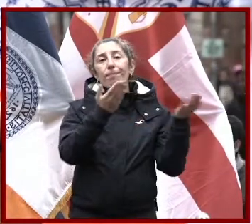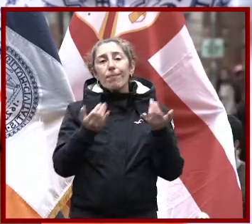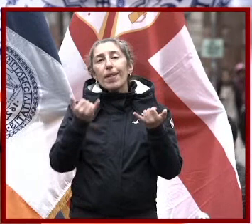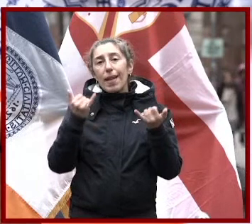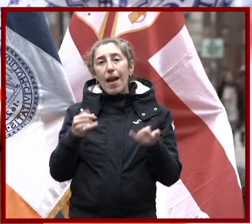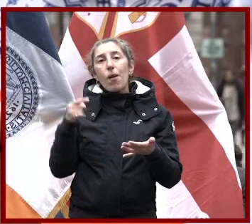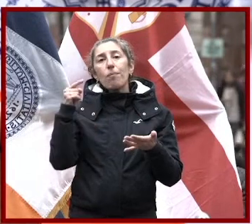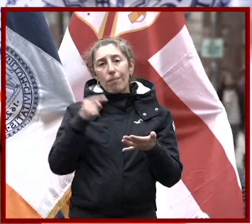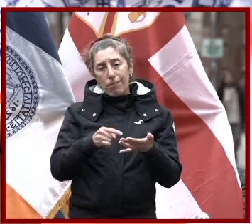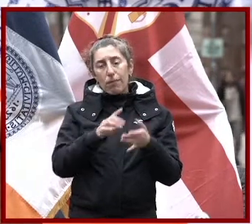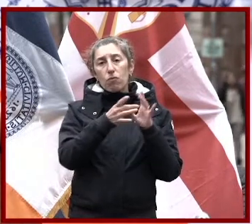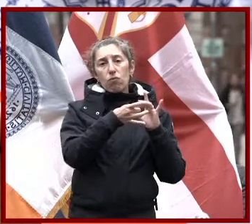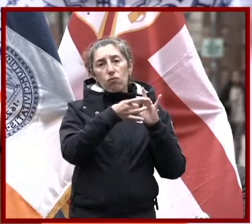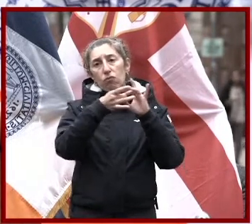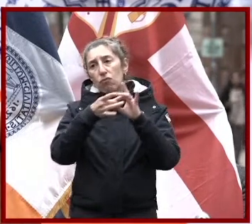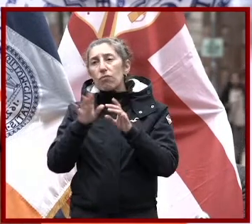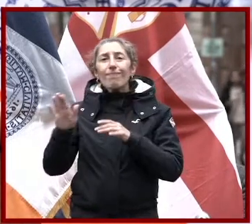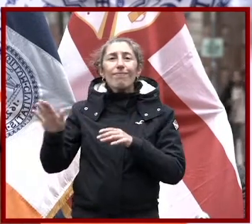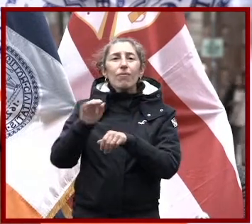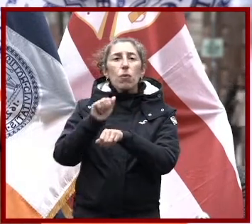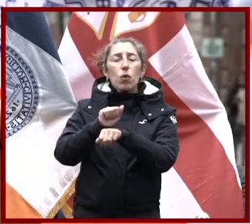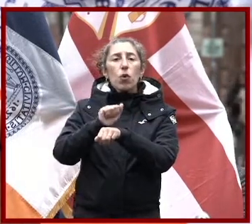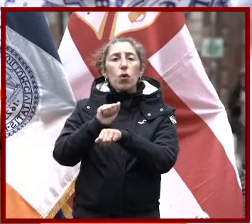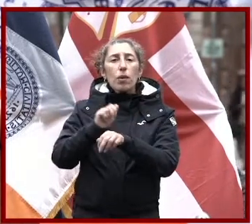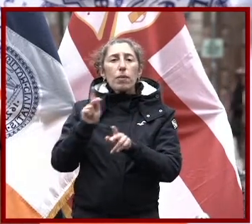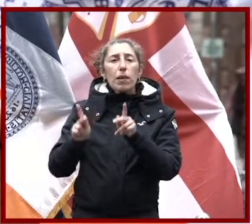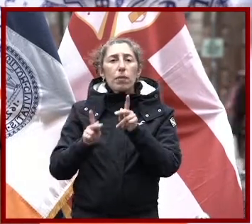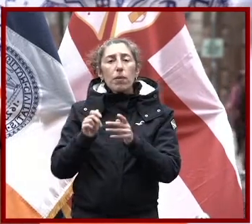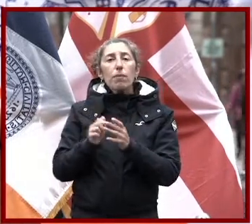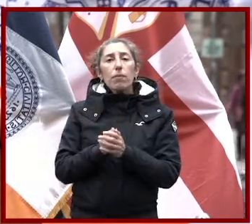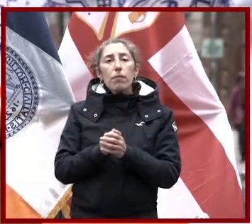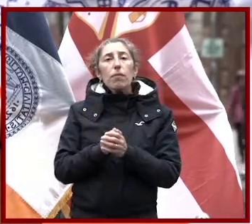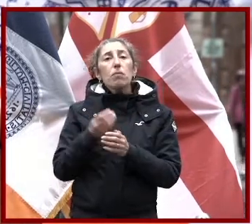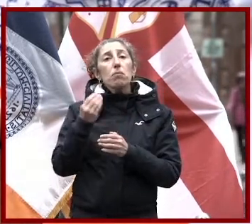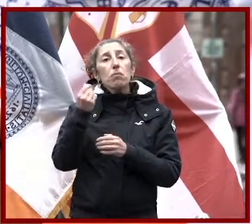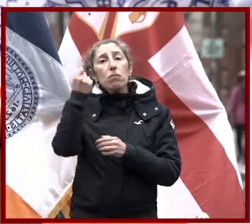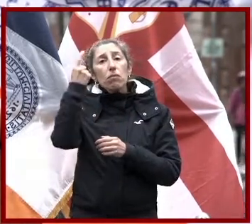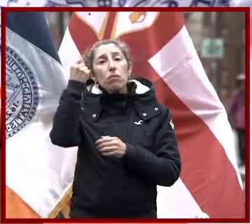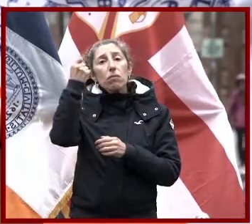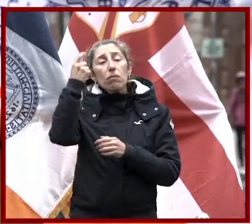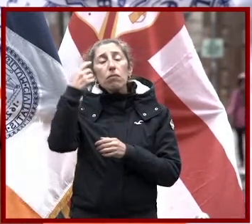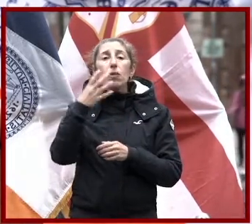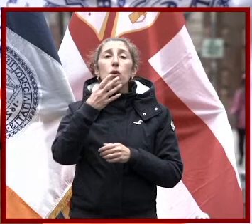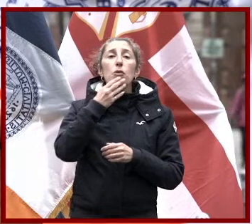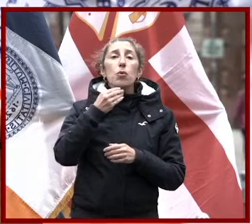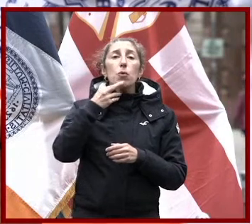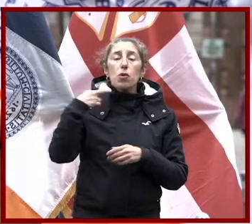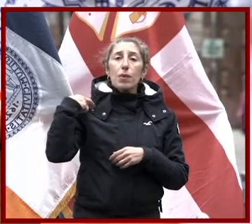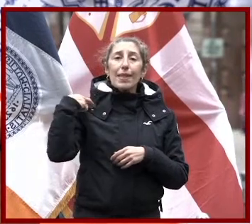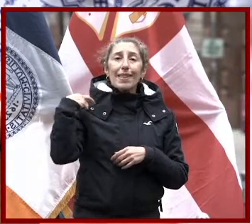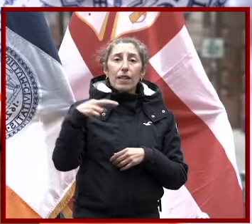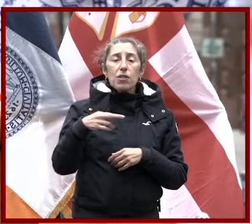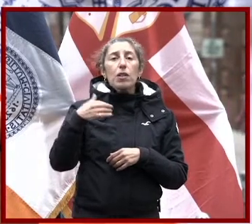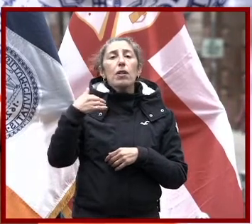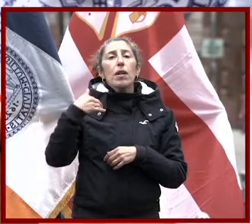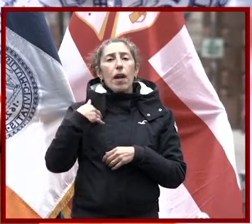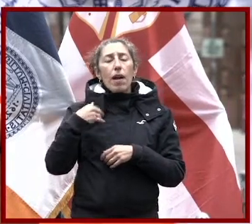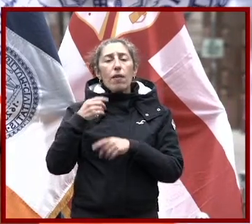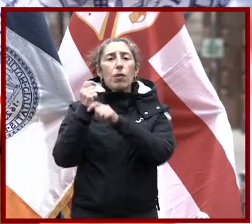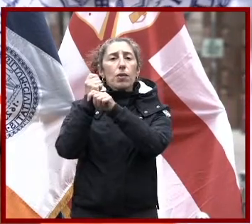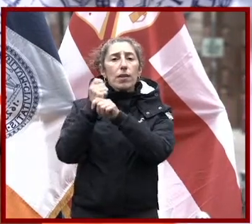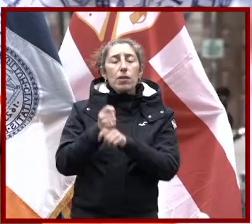here. In Judaism, there is a deep tradition of having a blessing for every